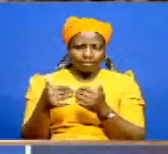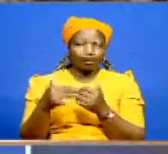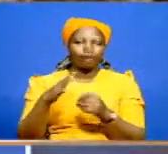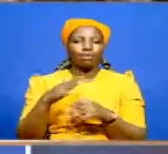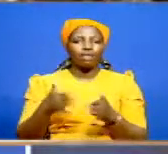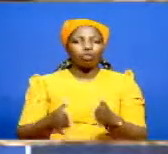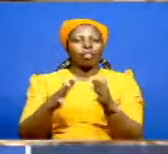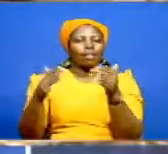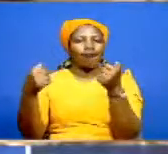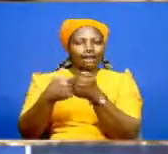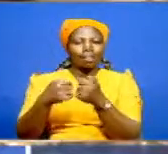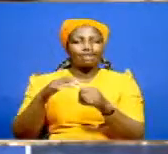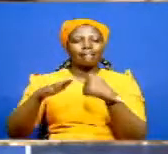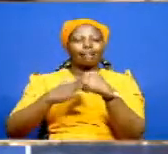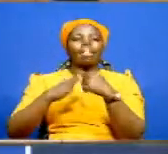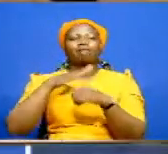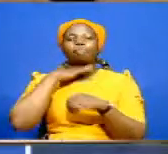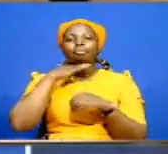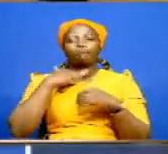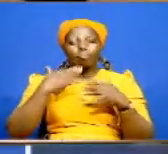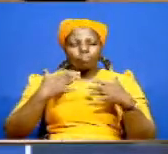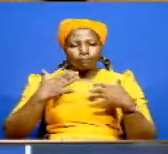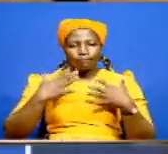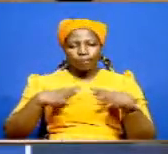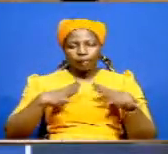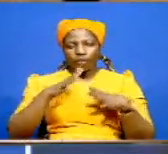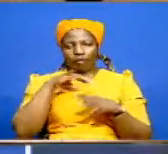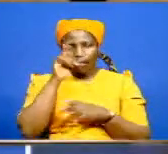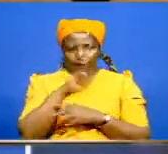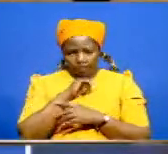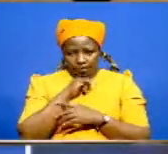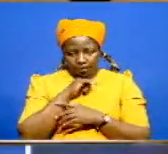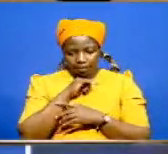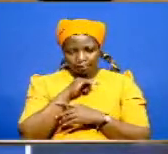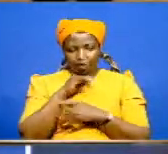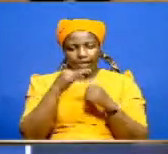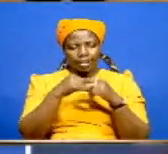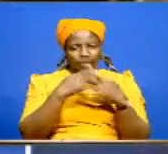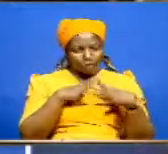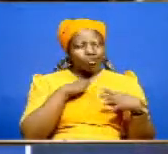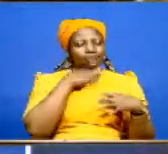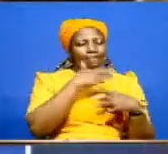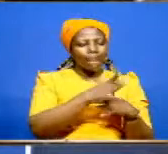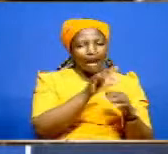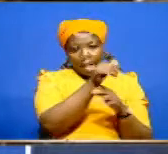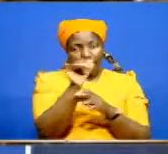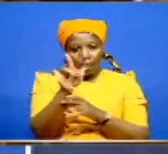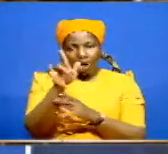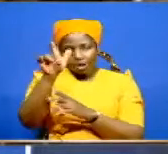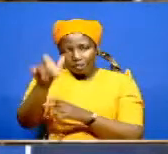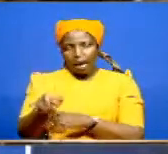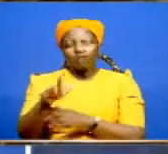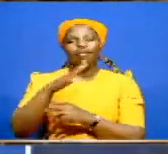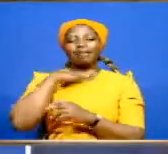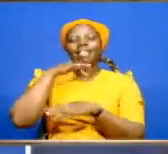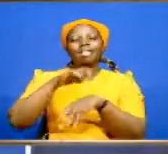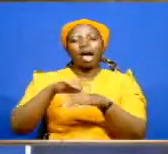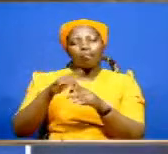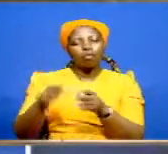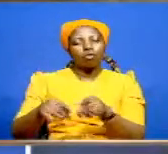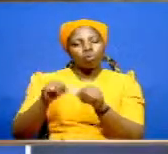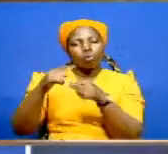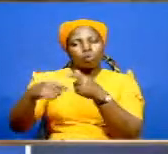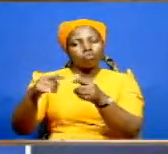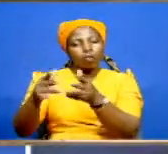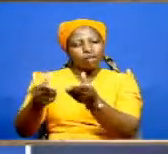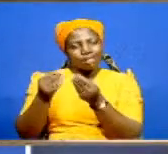deadly road crash along the Nairobi-Nakuru Highway. 8 people died on the spot while 1 other succumbed to injuries while undergoing treatment.